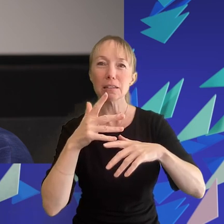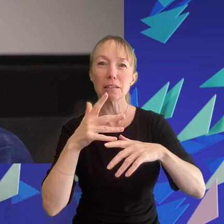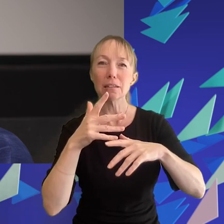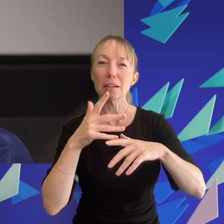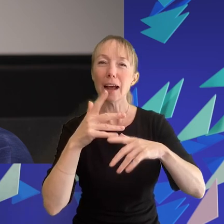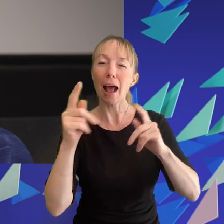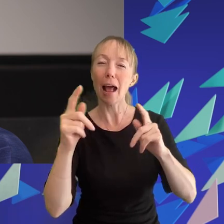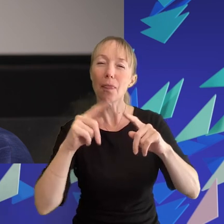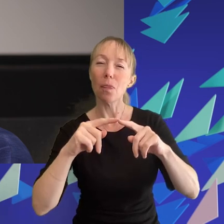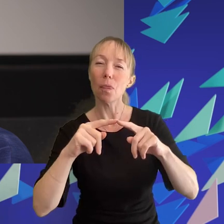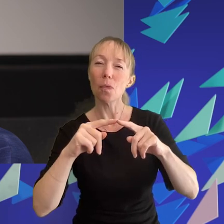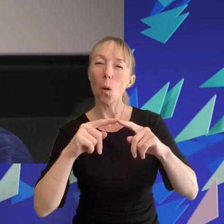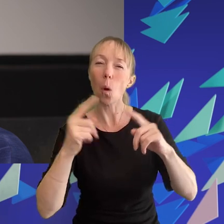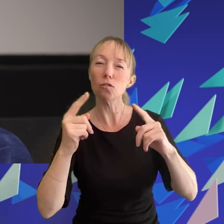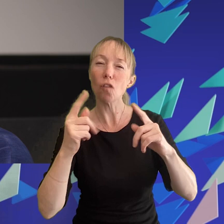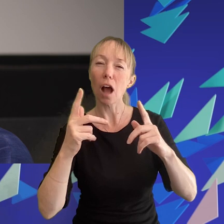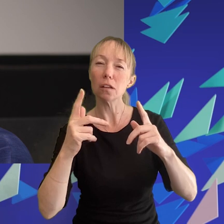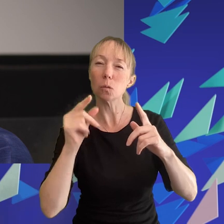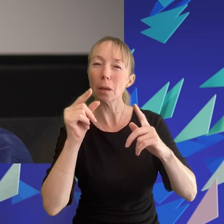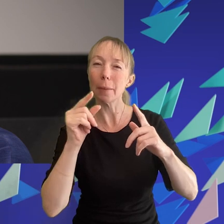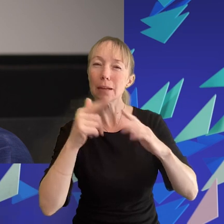contrast was a tiny bit more profound.